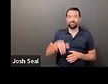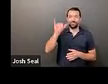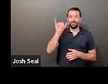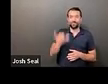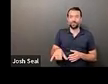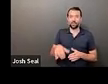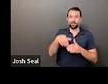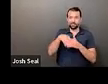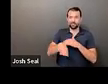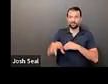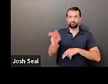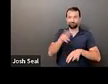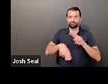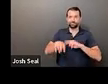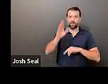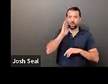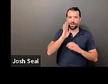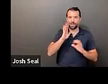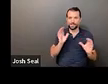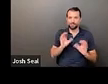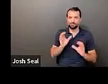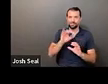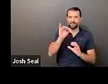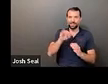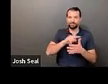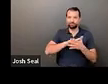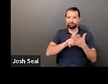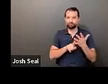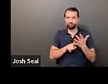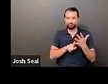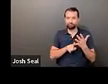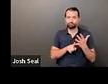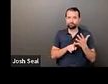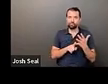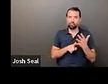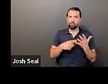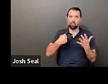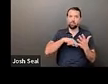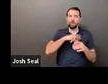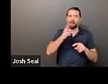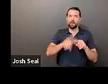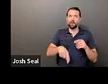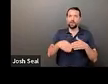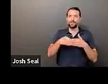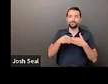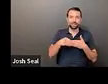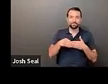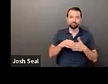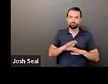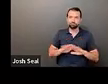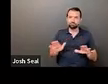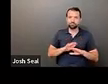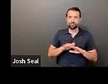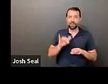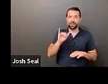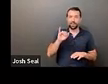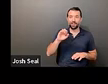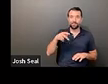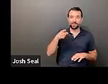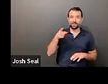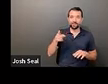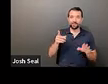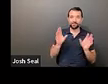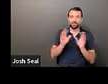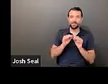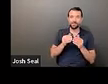are tasked to look at. We do not have wiggle room. We cannot say to you, oh, you held your IEP review